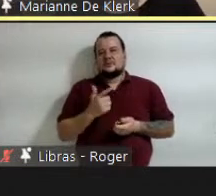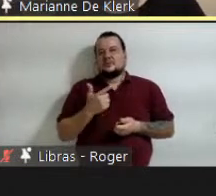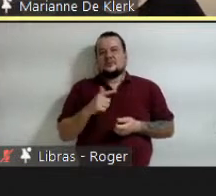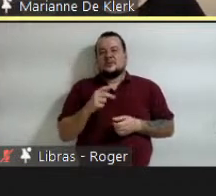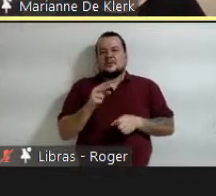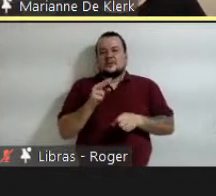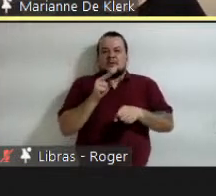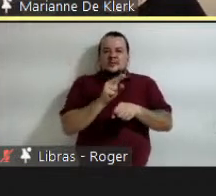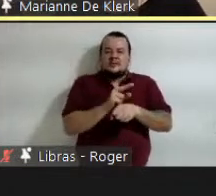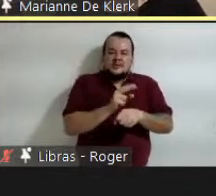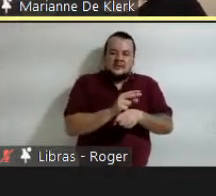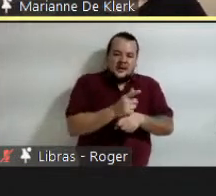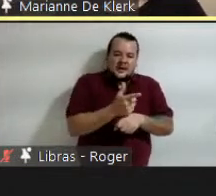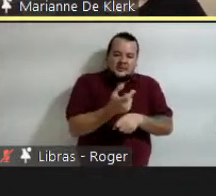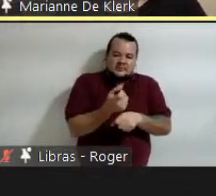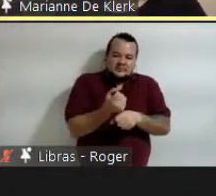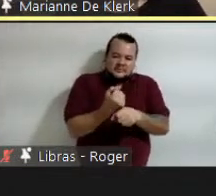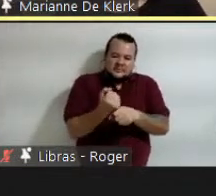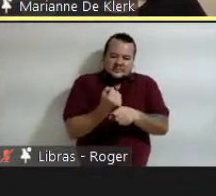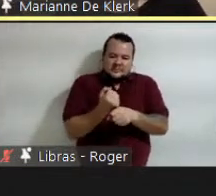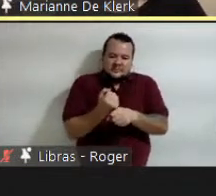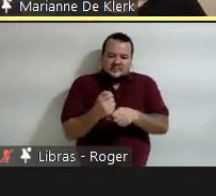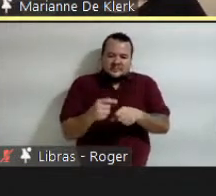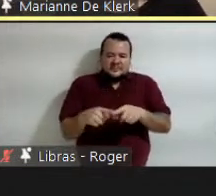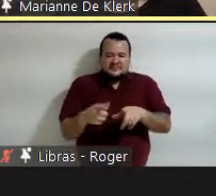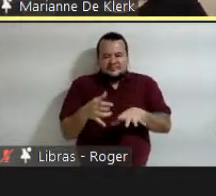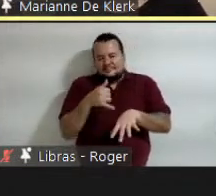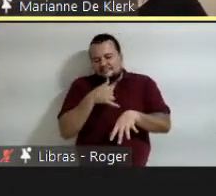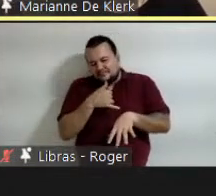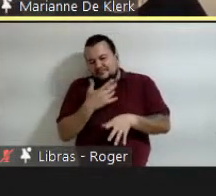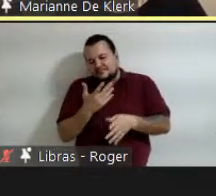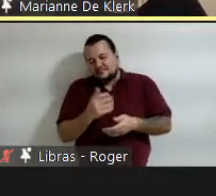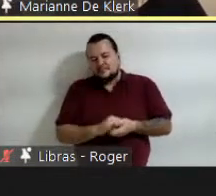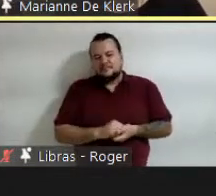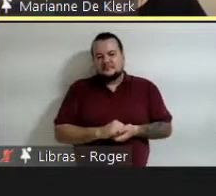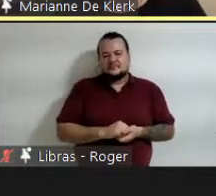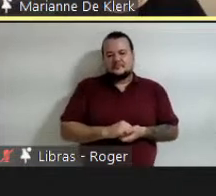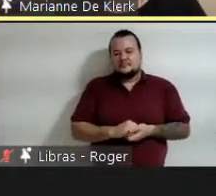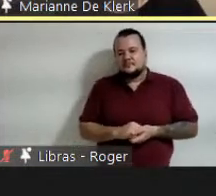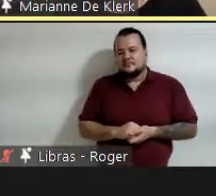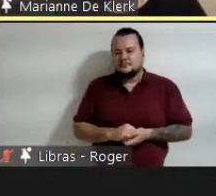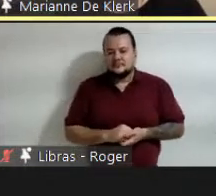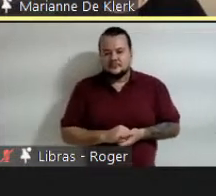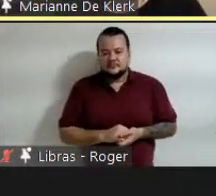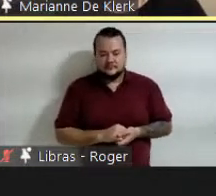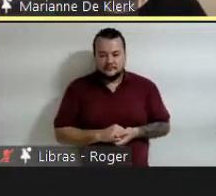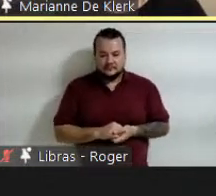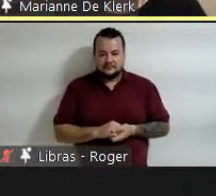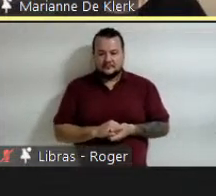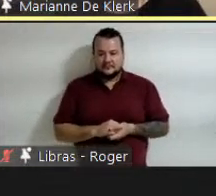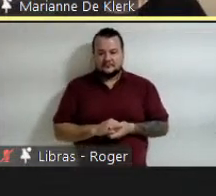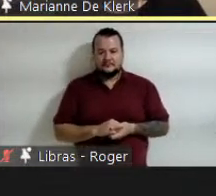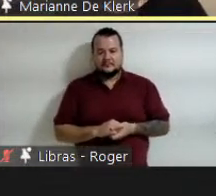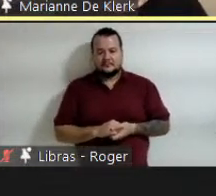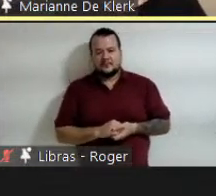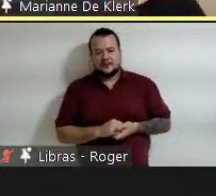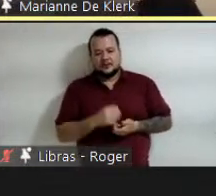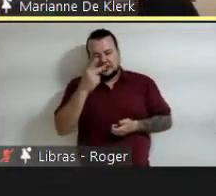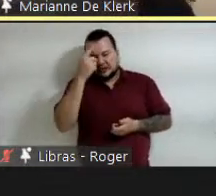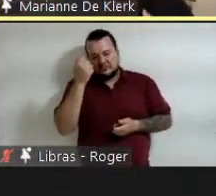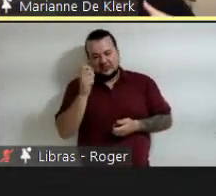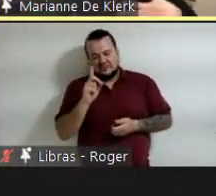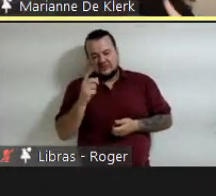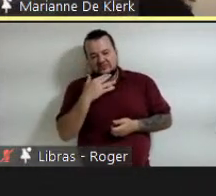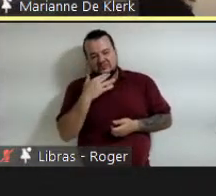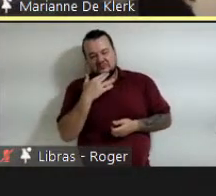parking. And renovation due to corruption problems is not happening, but still it survives.